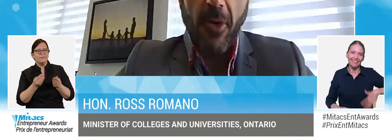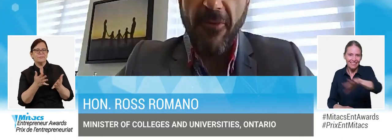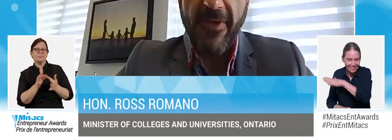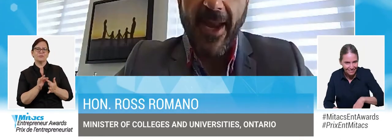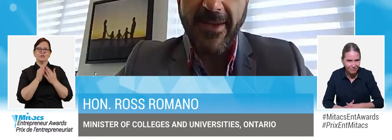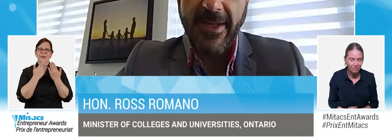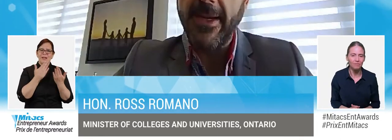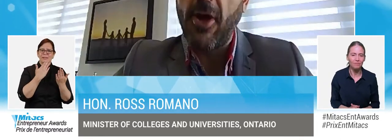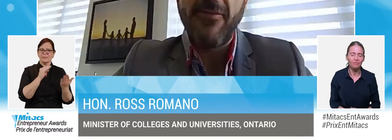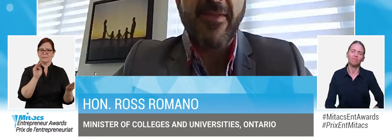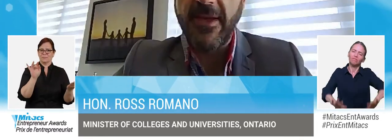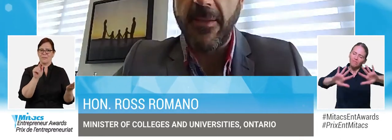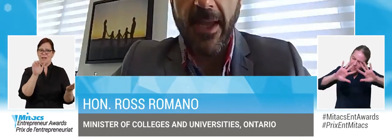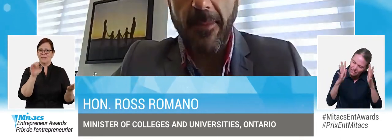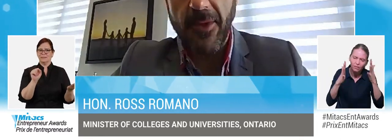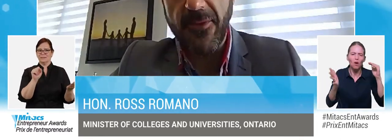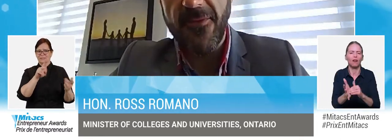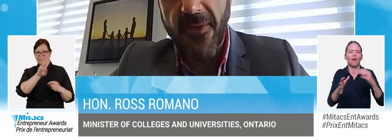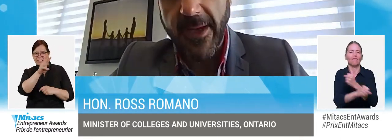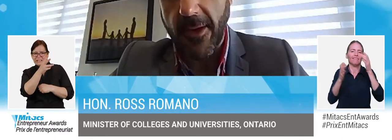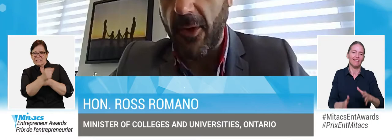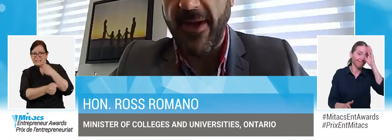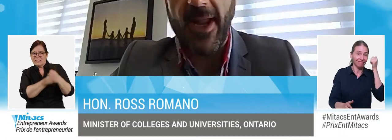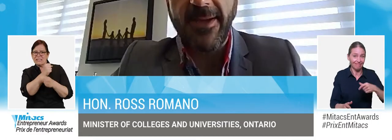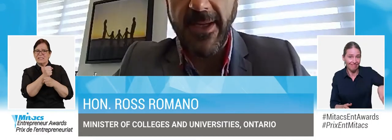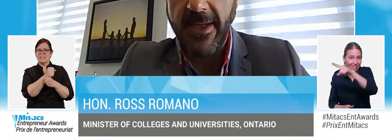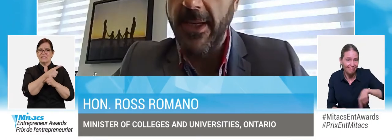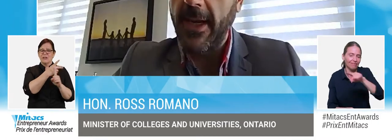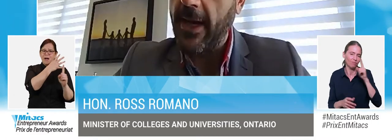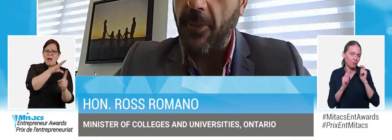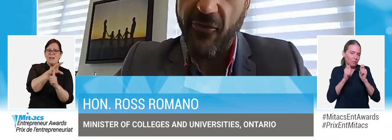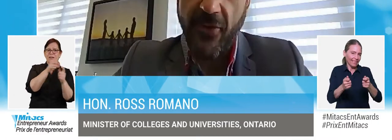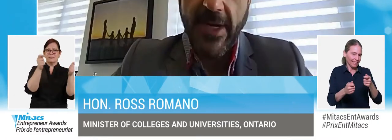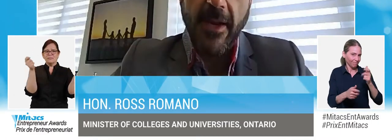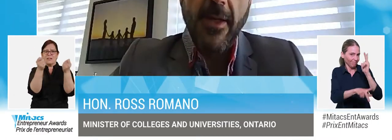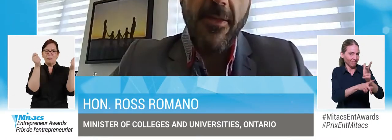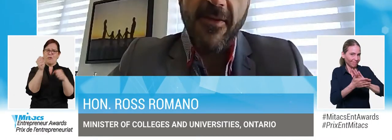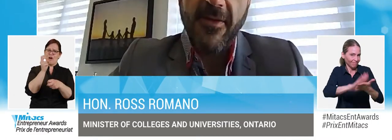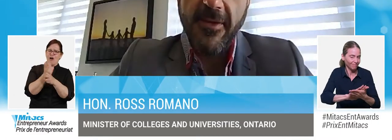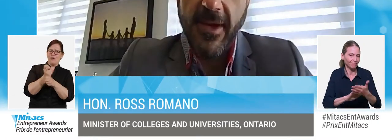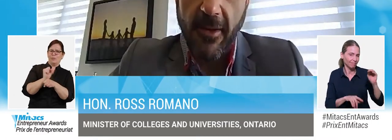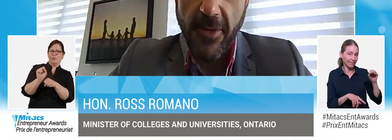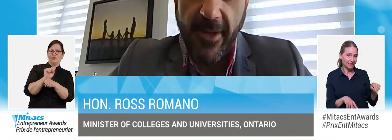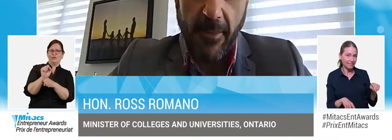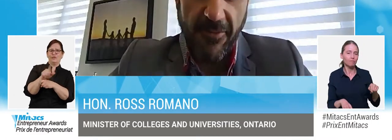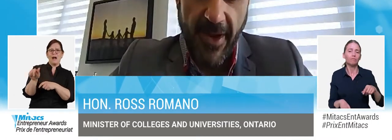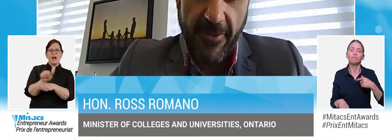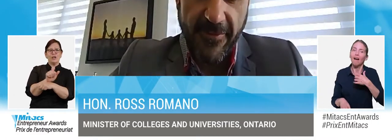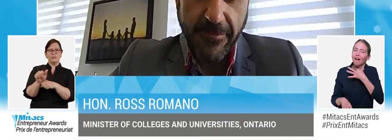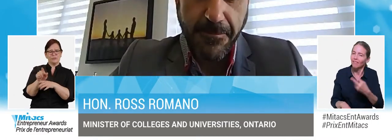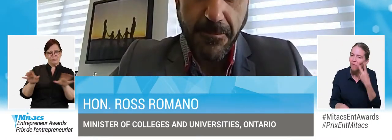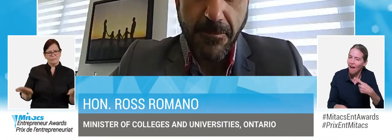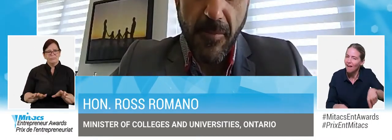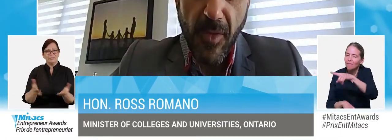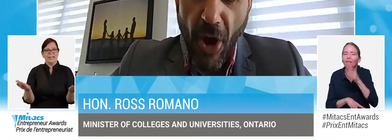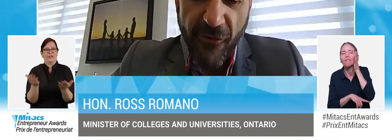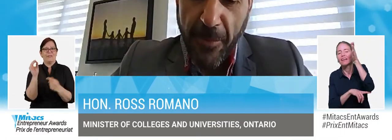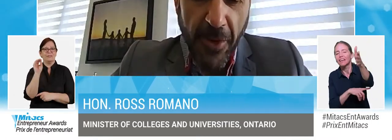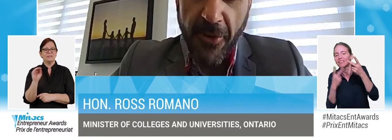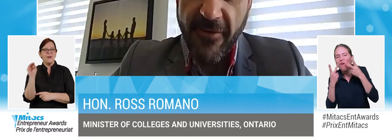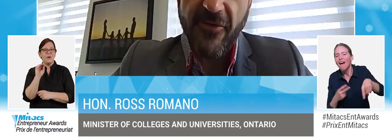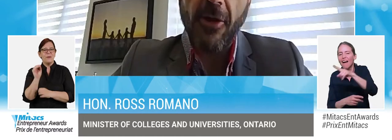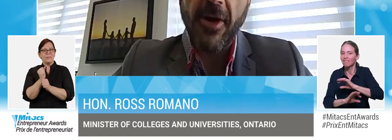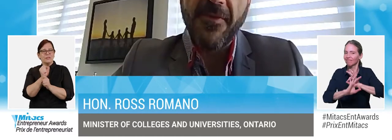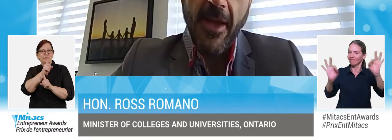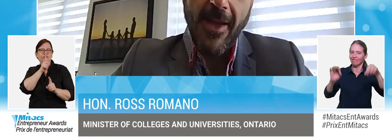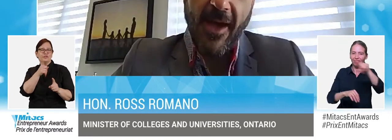from COVID-19 and obviously to be able to fight COVID-19 and help treat this terrible, terrible virus.